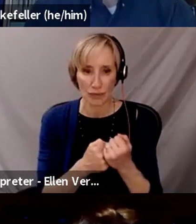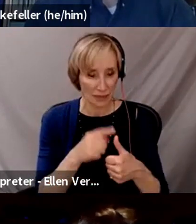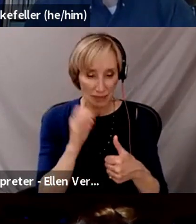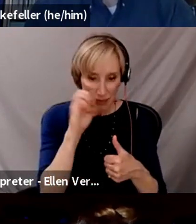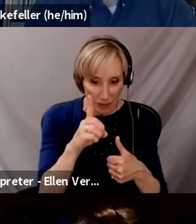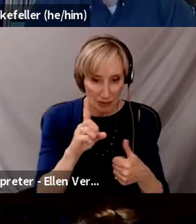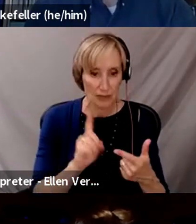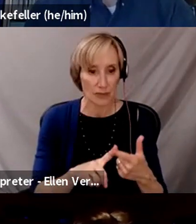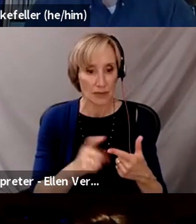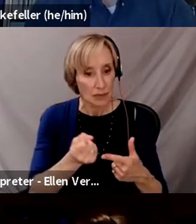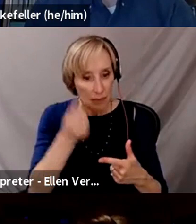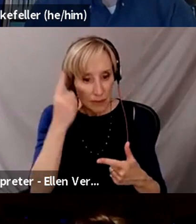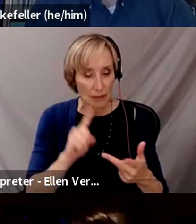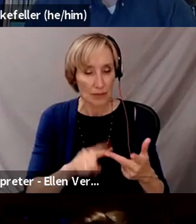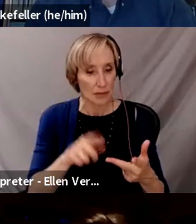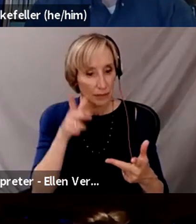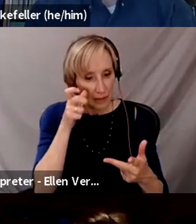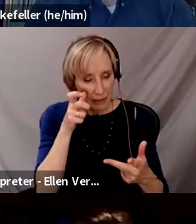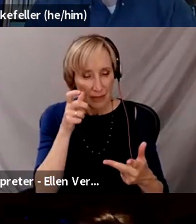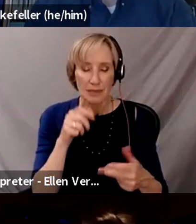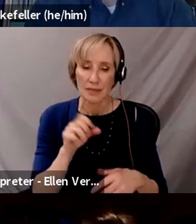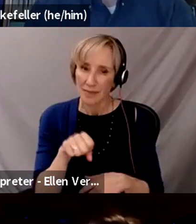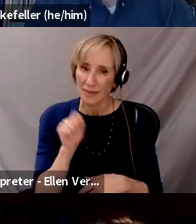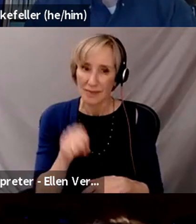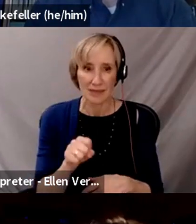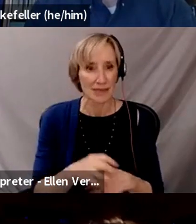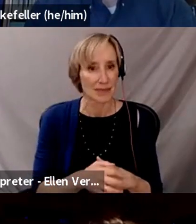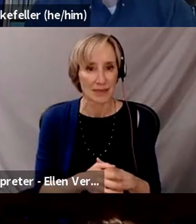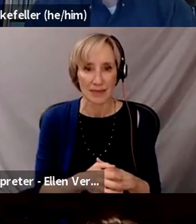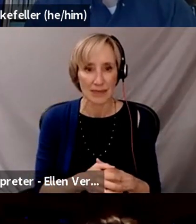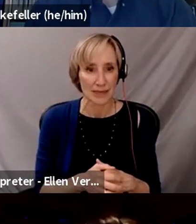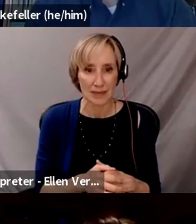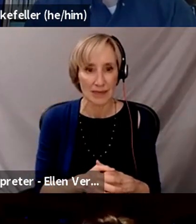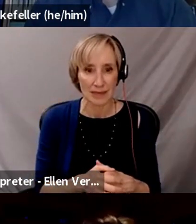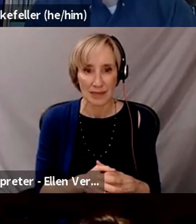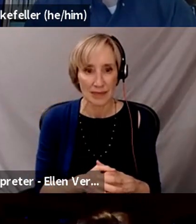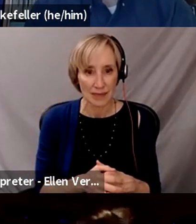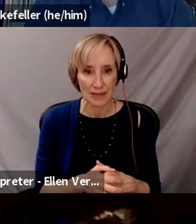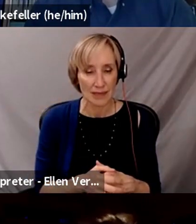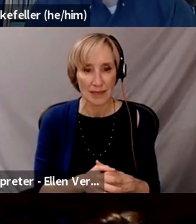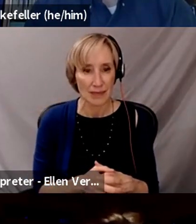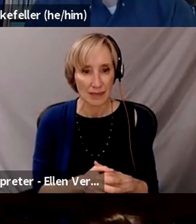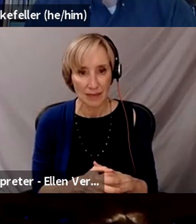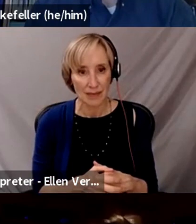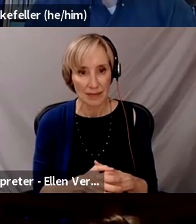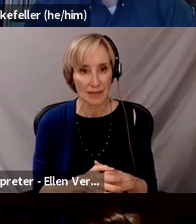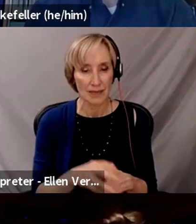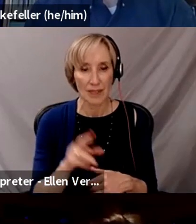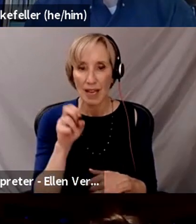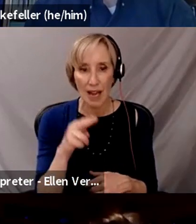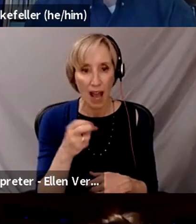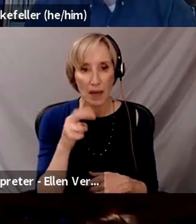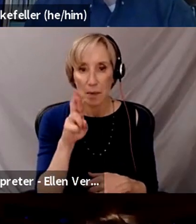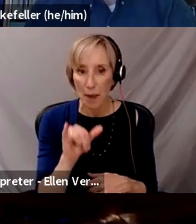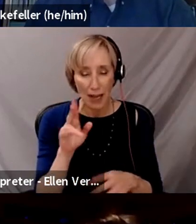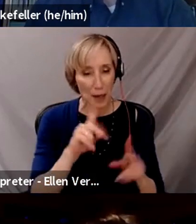important, but I think understanding that, non-binary people do not owe you gender neutrality in their representation. Trans people do